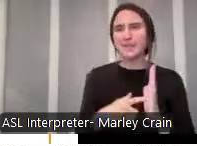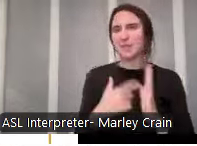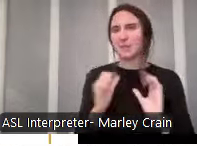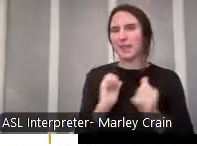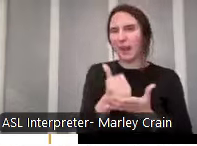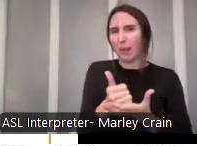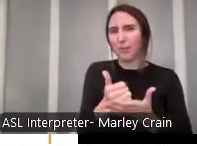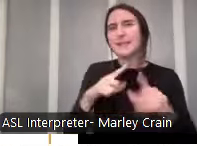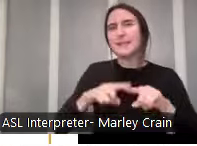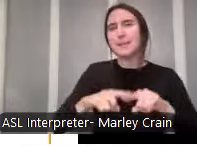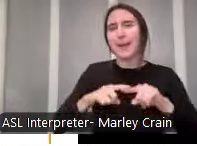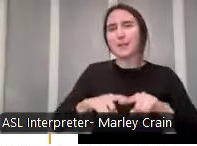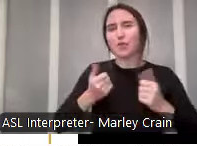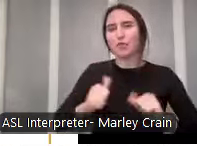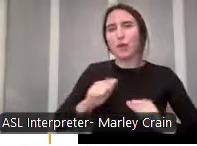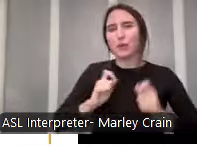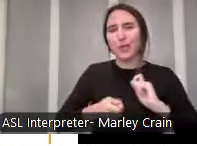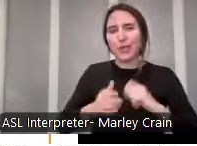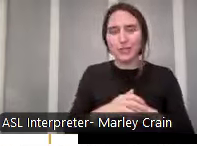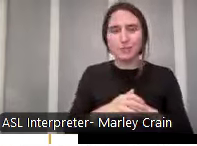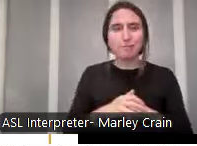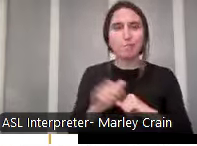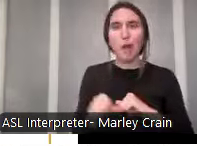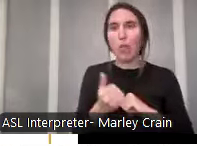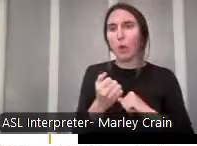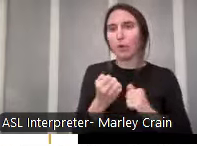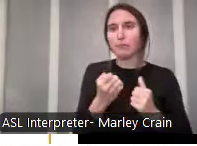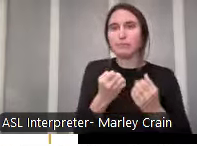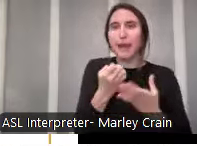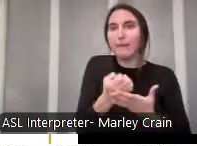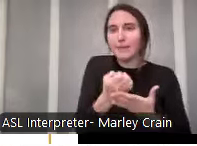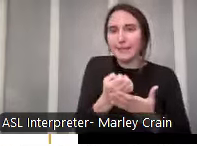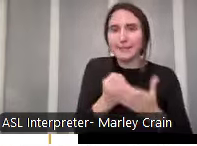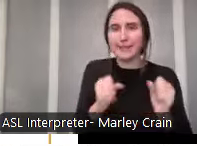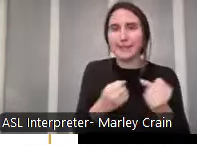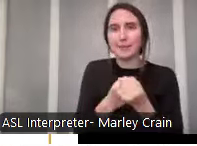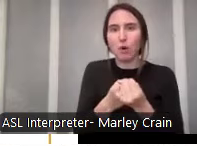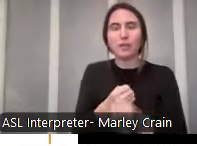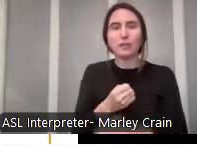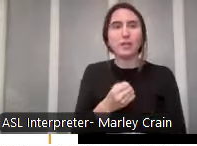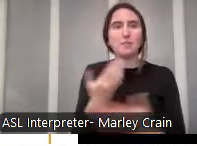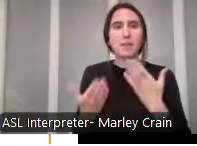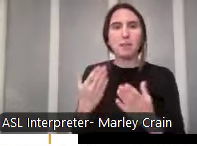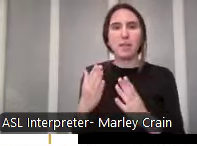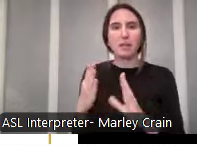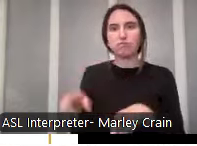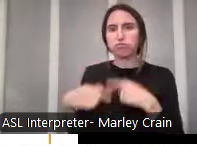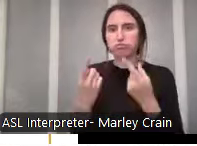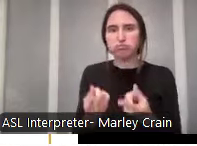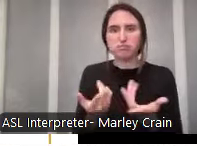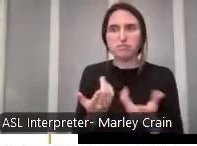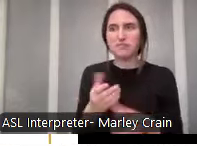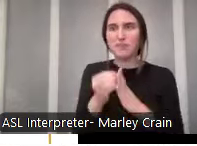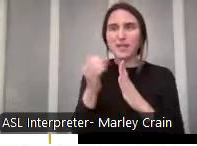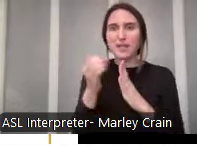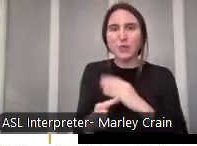But other evidence could support it. Evidence that your child is not doing well over the years, that they haven't made progress,